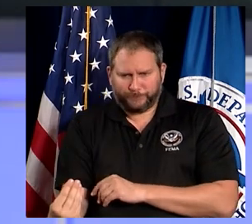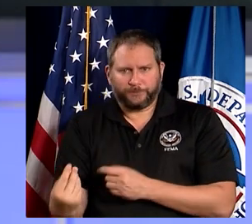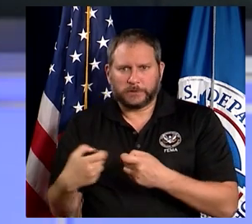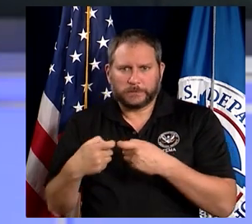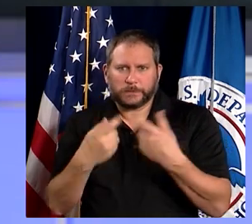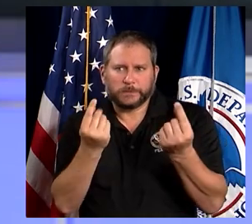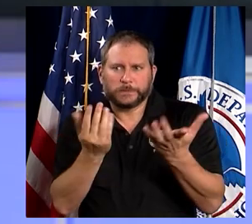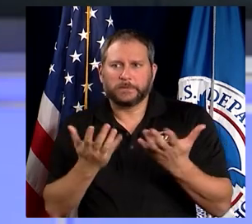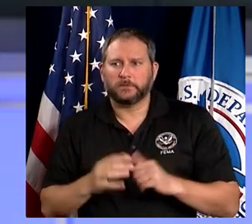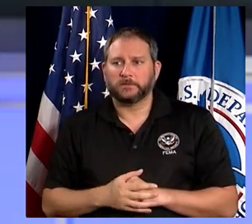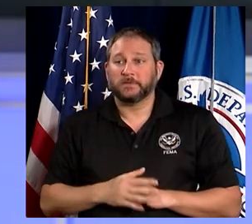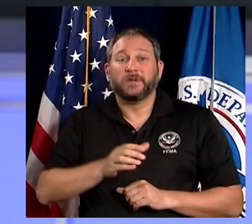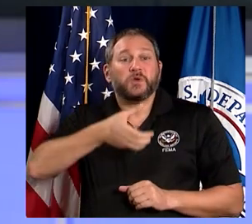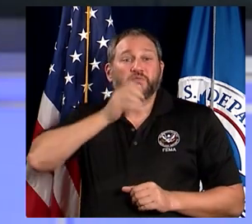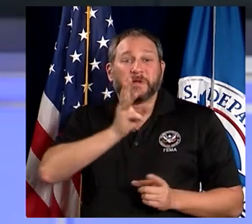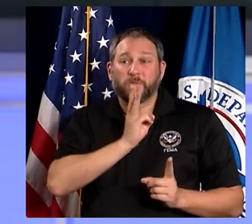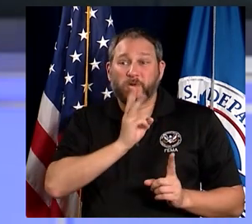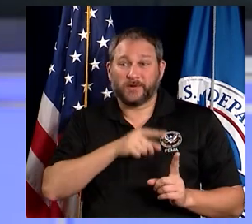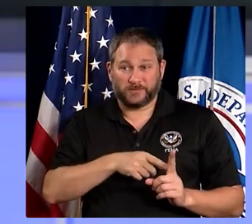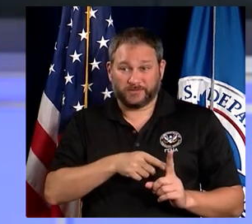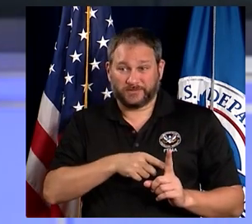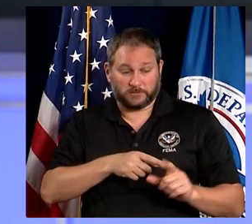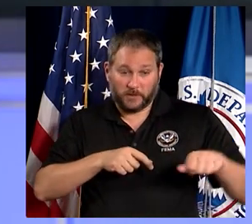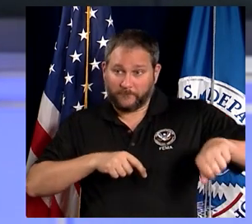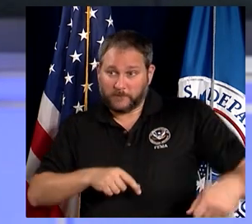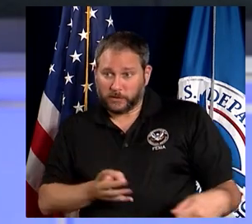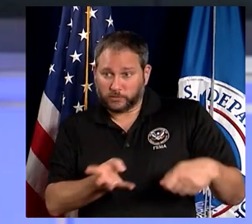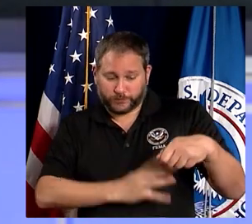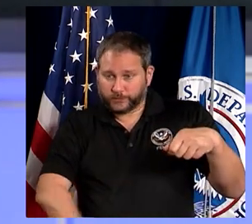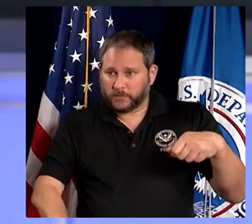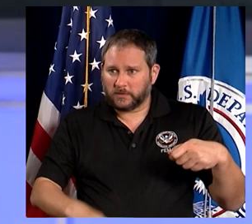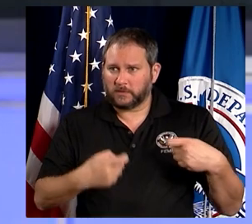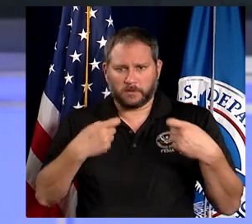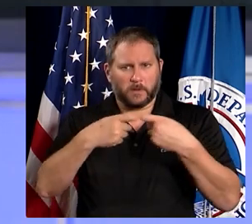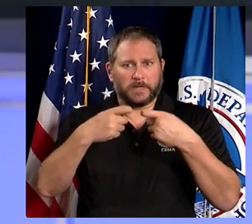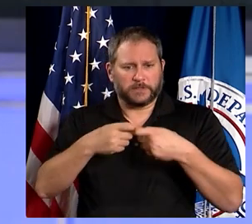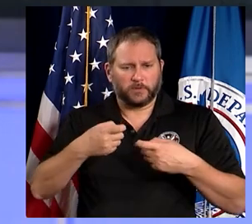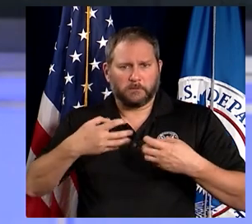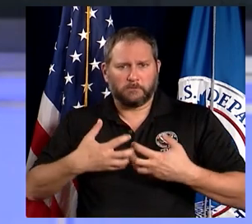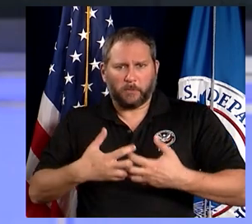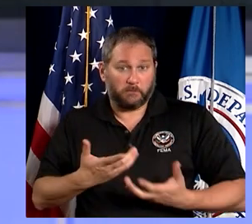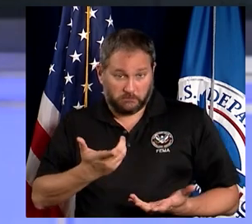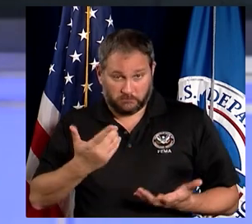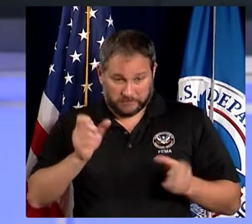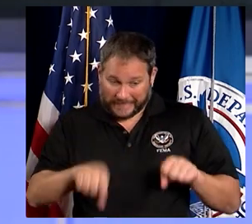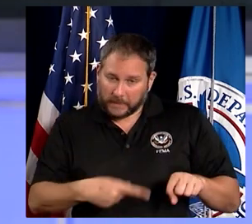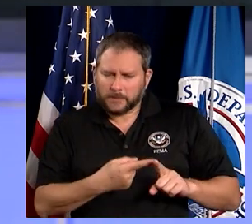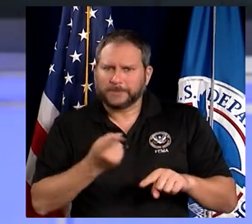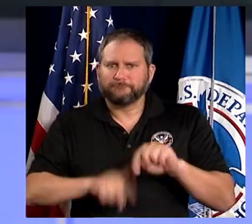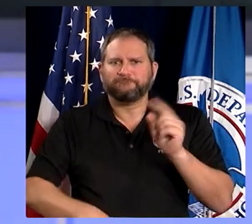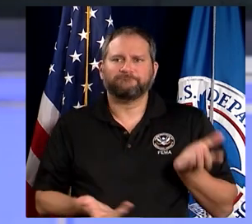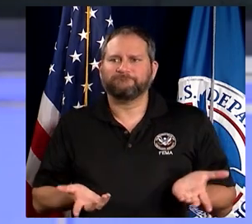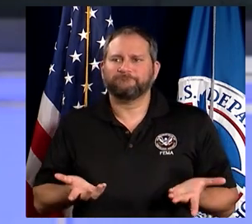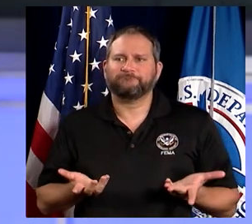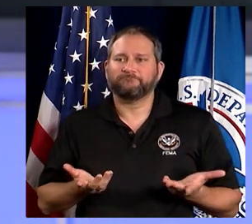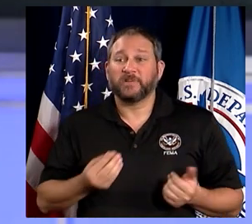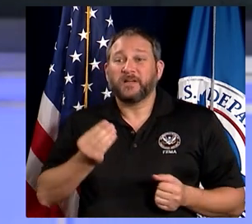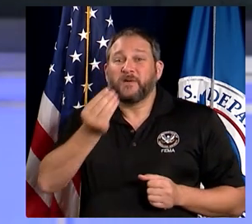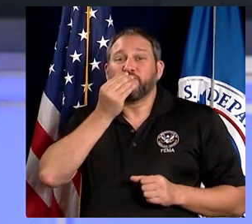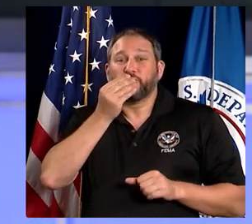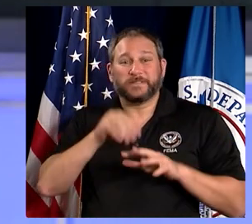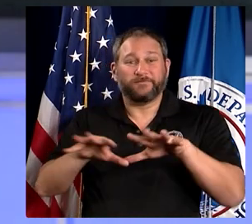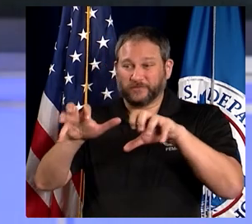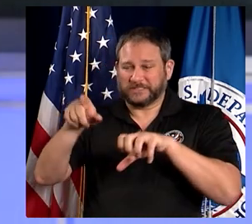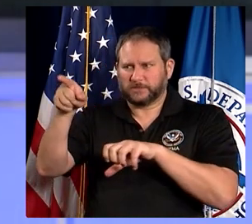toilet, or is your water system on an electric pump? Do you have food thawing in the freezer? Insulin warming in